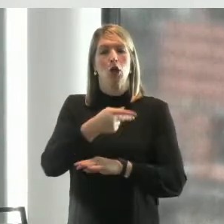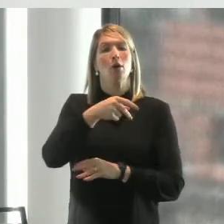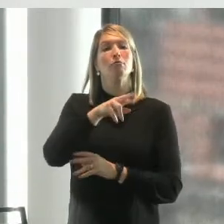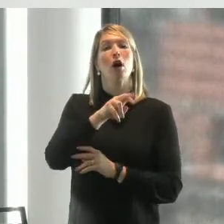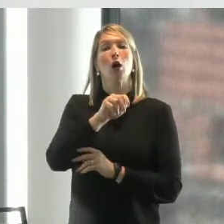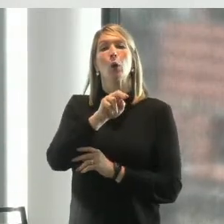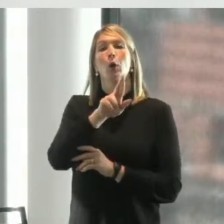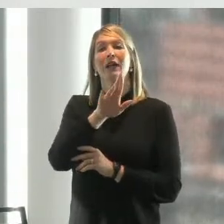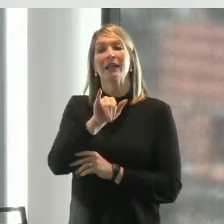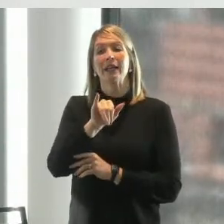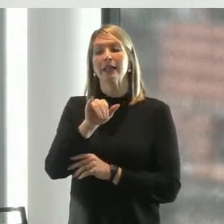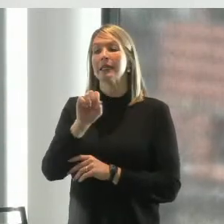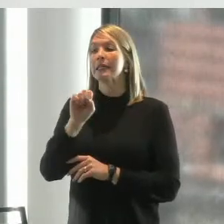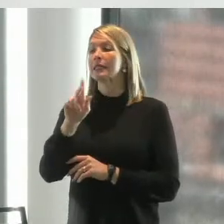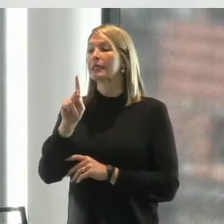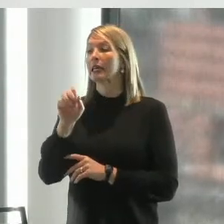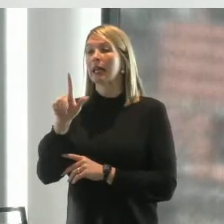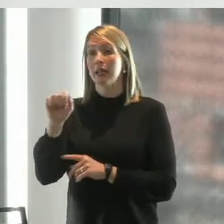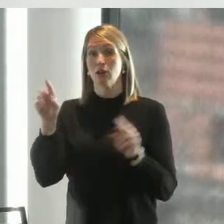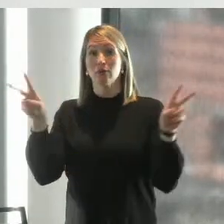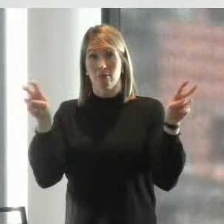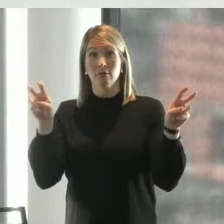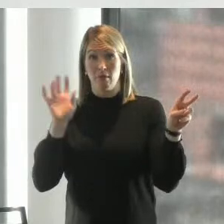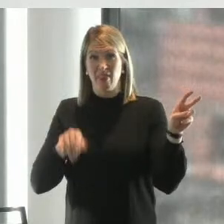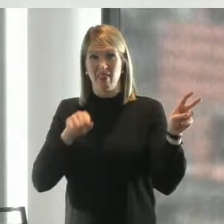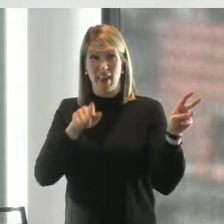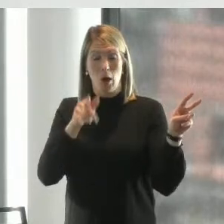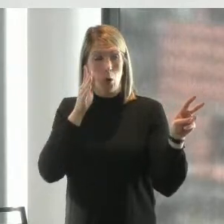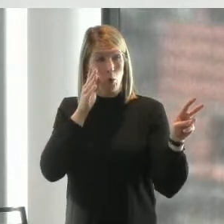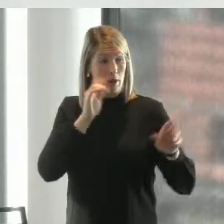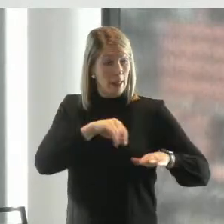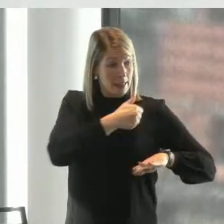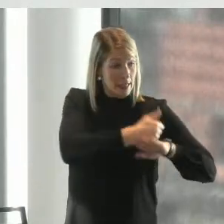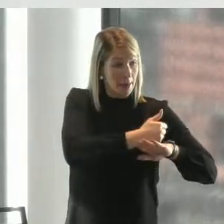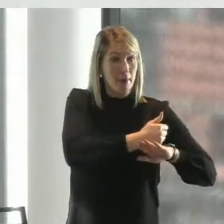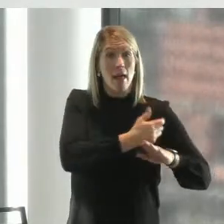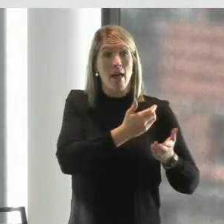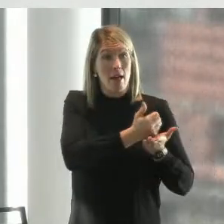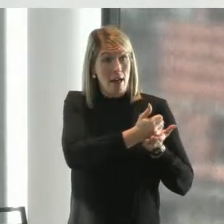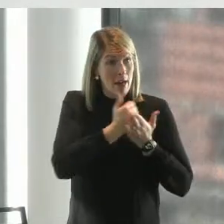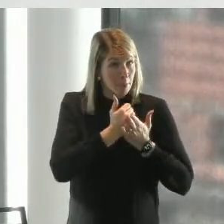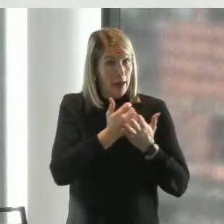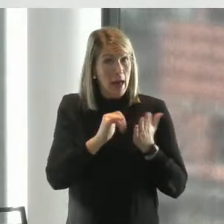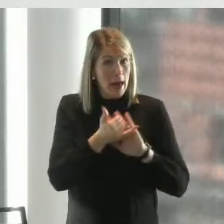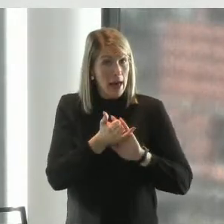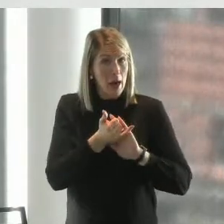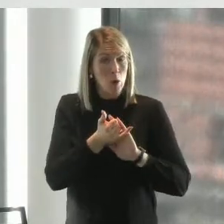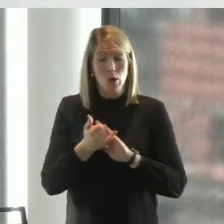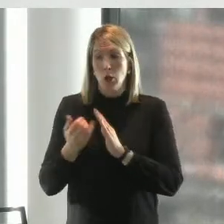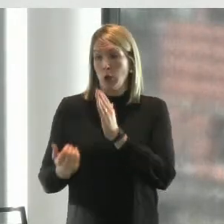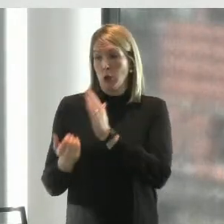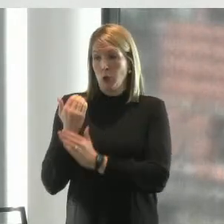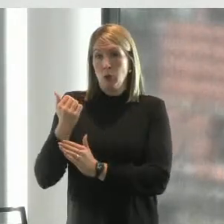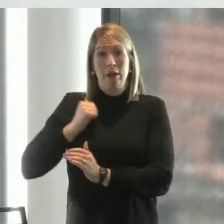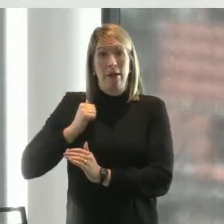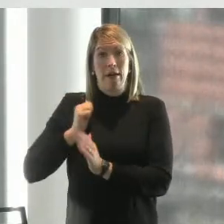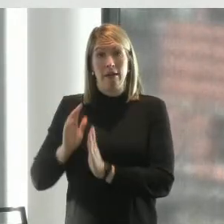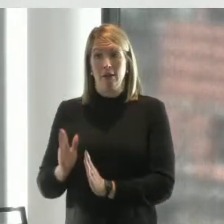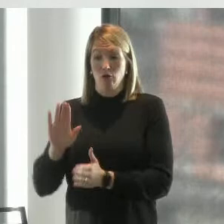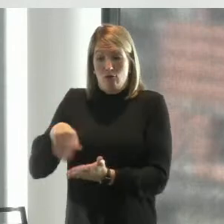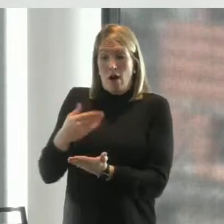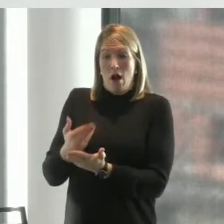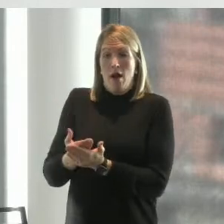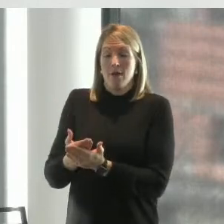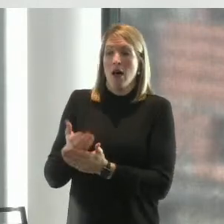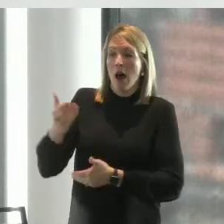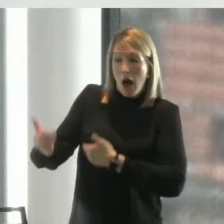on gathering momentum to attract and retain more newcomers with fresh ideas and perspectives for growth.